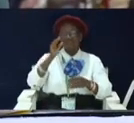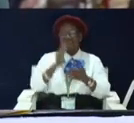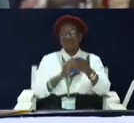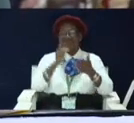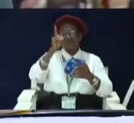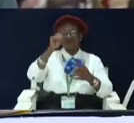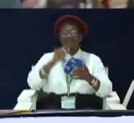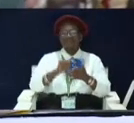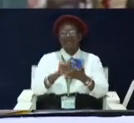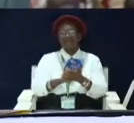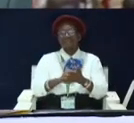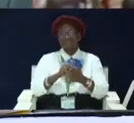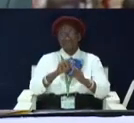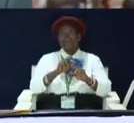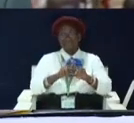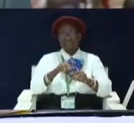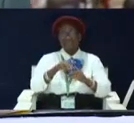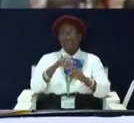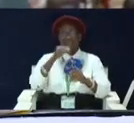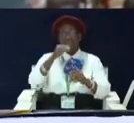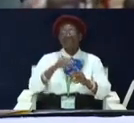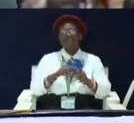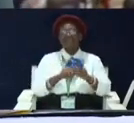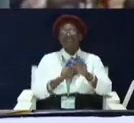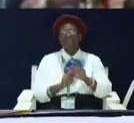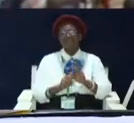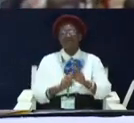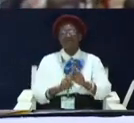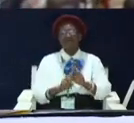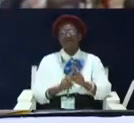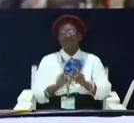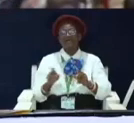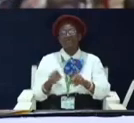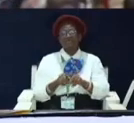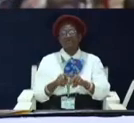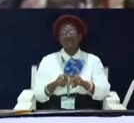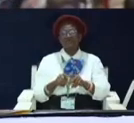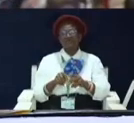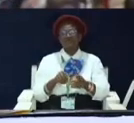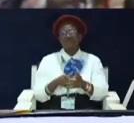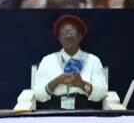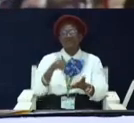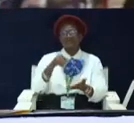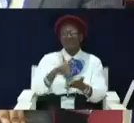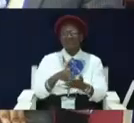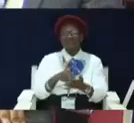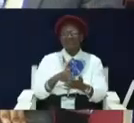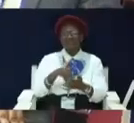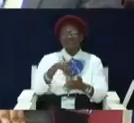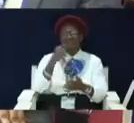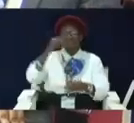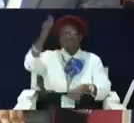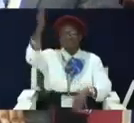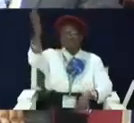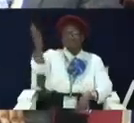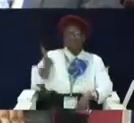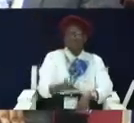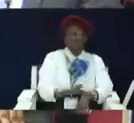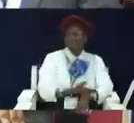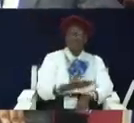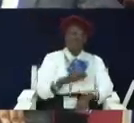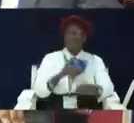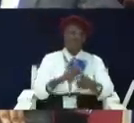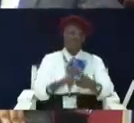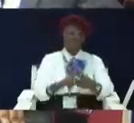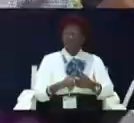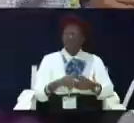jókòó lórí àga. So once again, will you say welcome to the chairman next to you? Nítorí náà, ẹ bá ń kí alága tí ń bẹ lẹ́gbẹ̀ẹ́